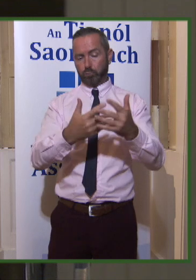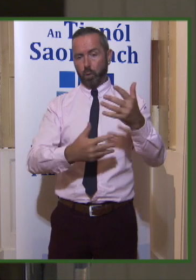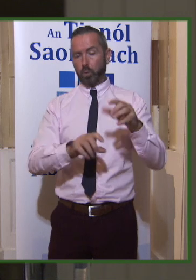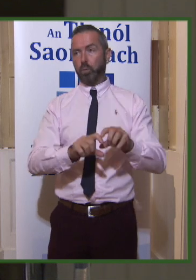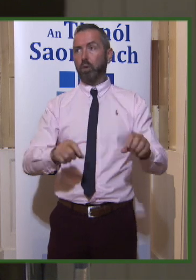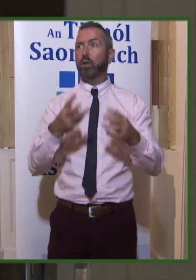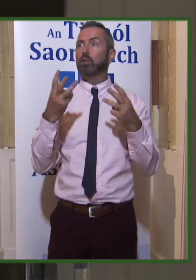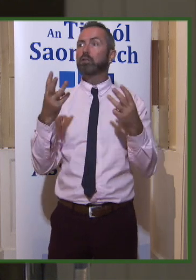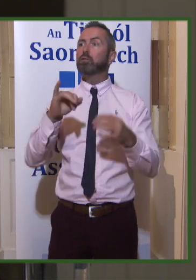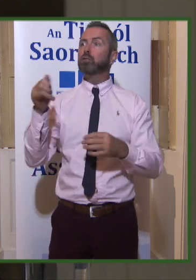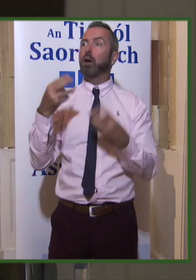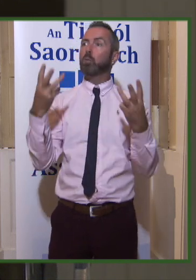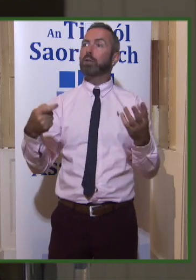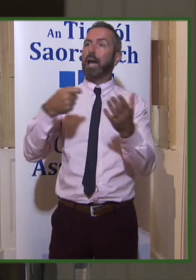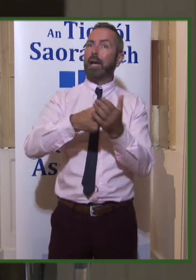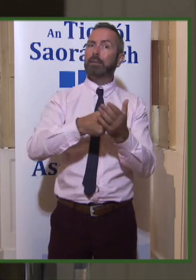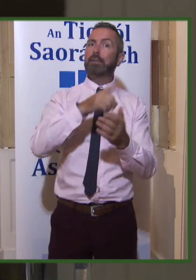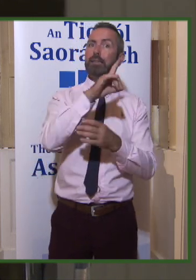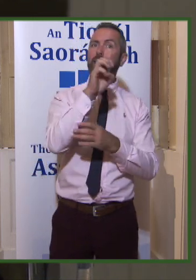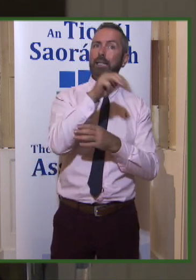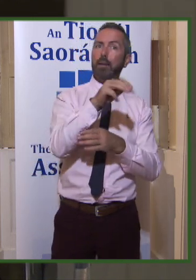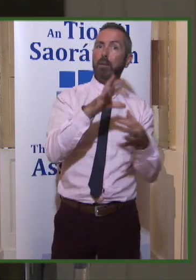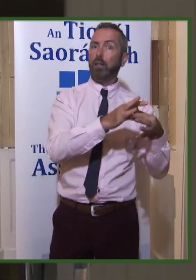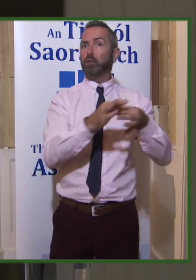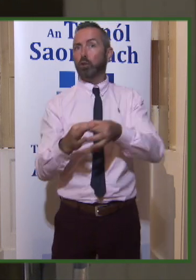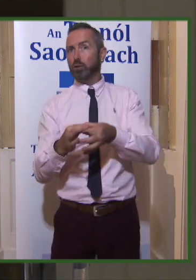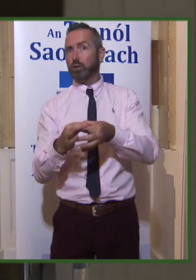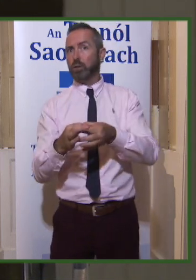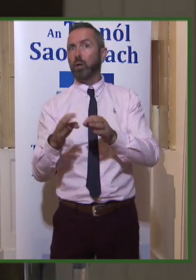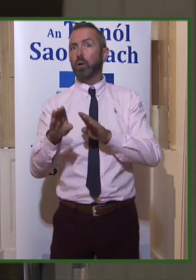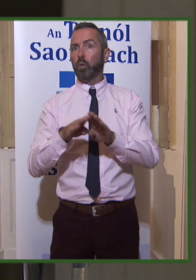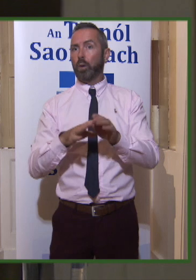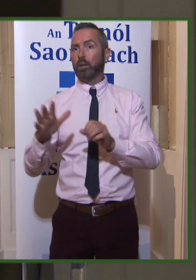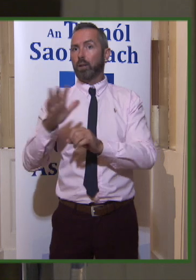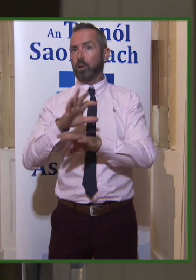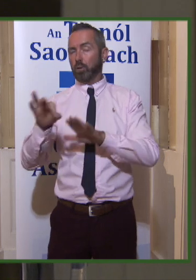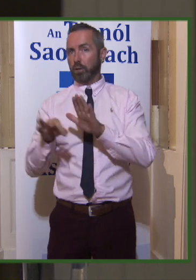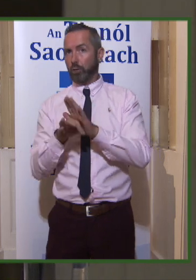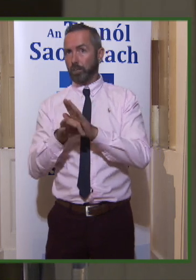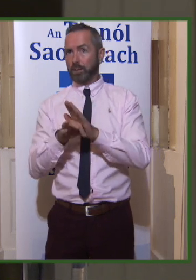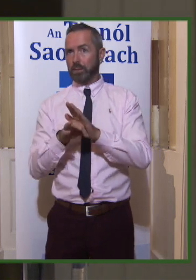John wants to have the DEM in conjunction should be able to change or introduce the local taxes,